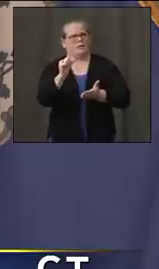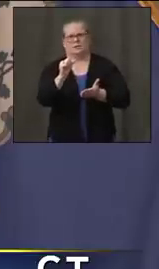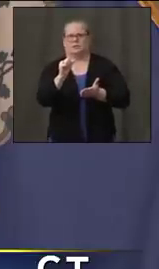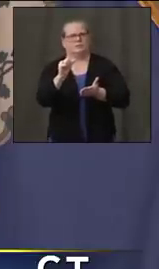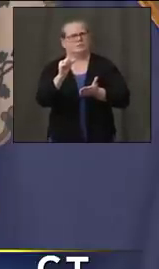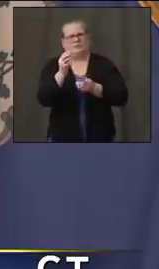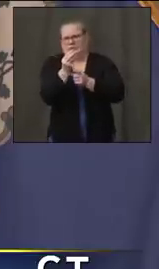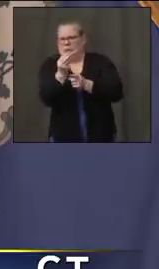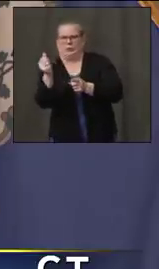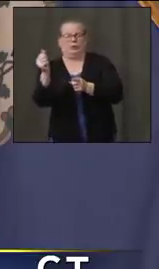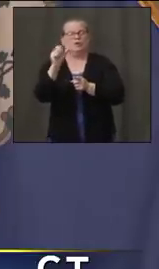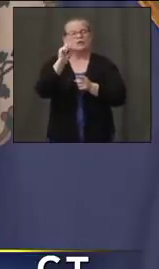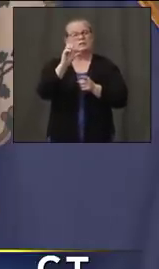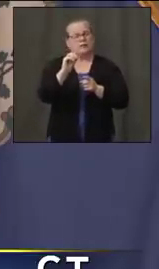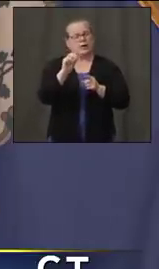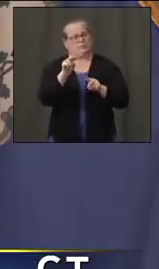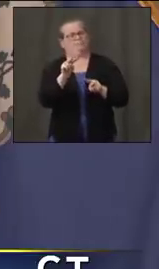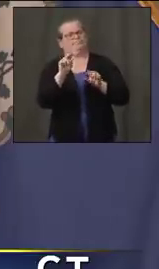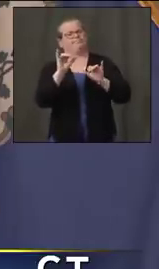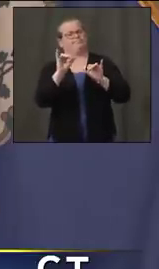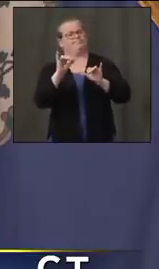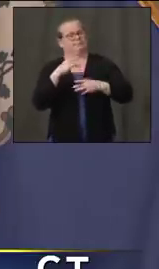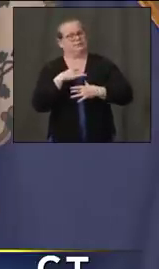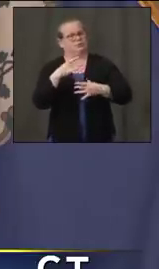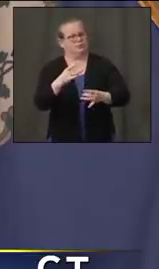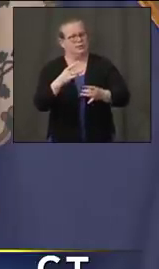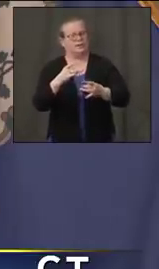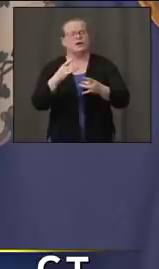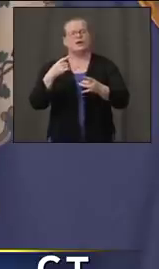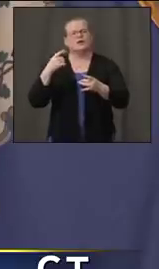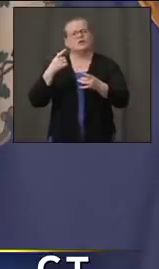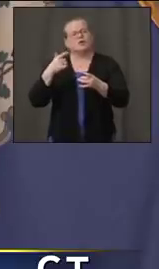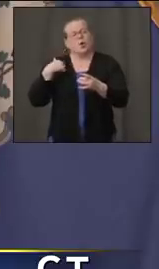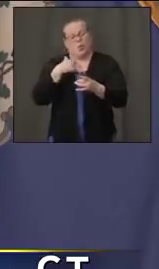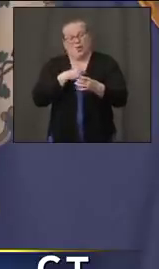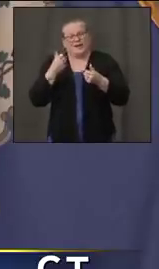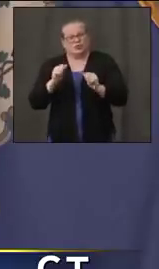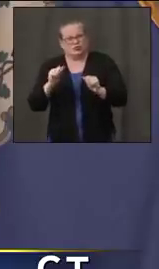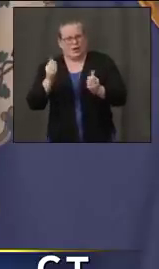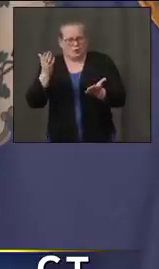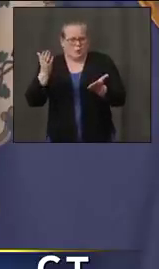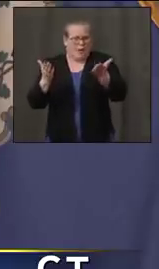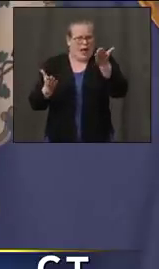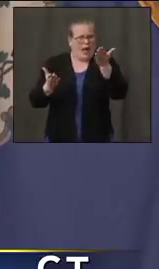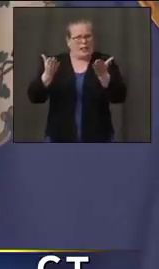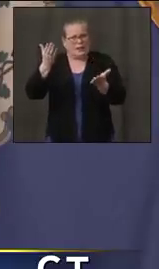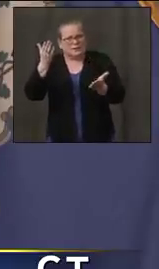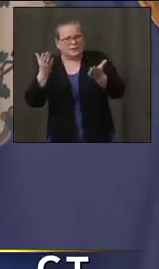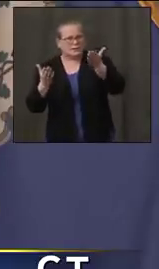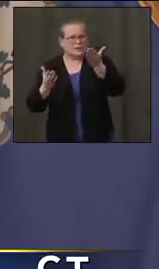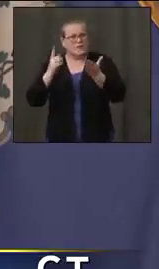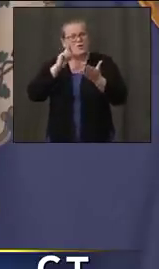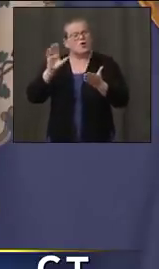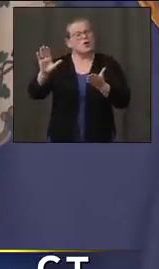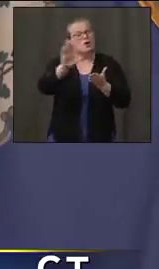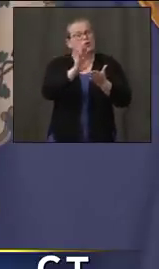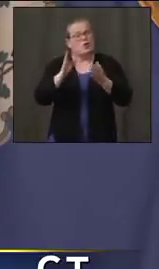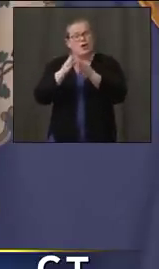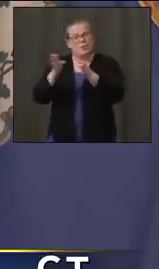is the balance we've got as we try and convince you of the public health aspects of what we're trying to reopen. And there are